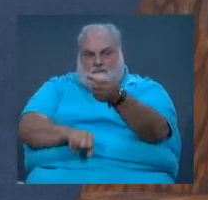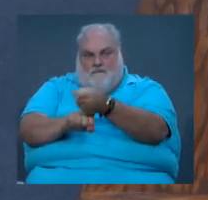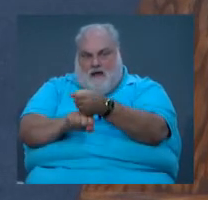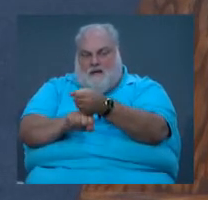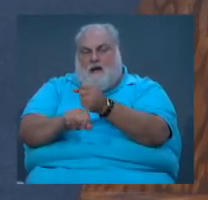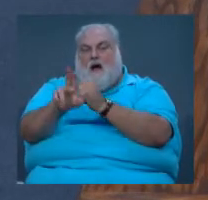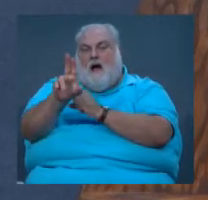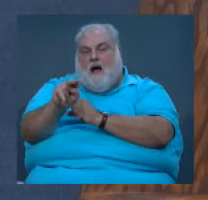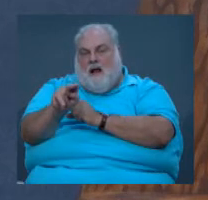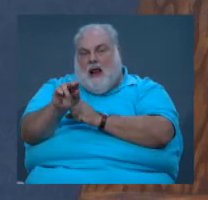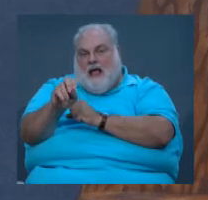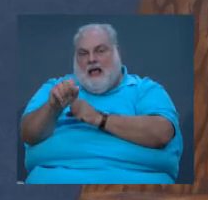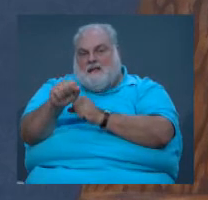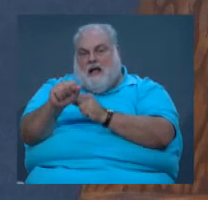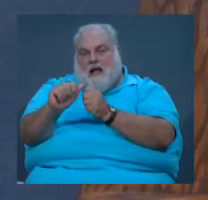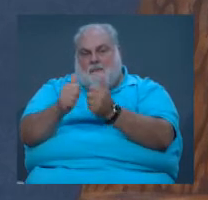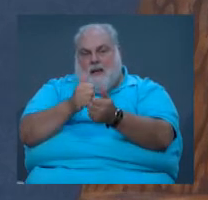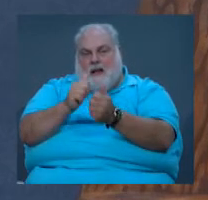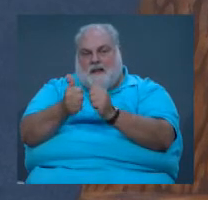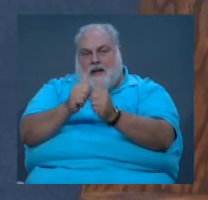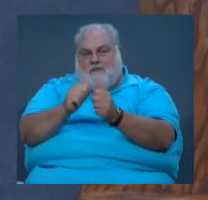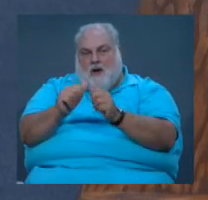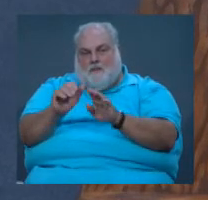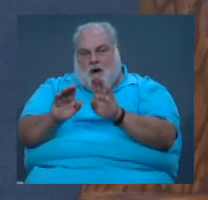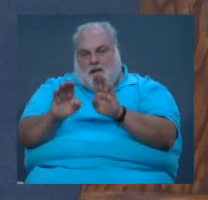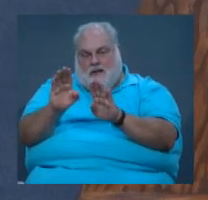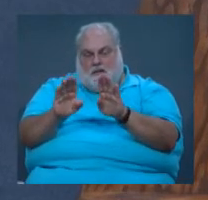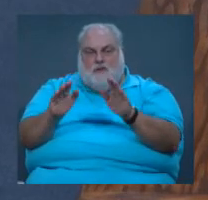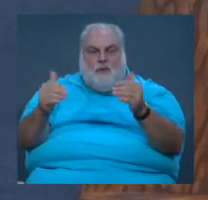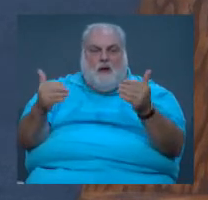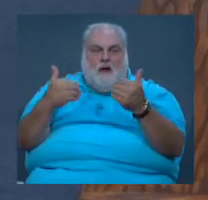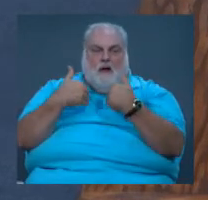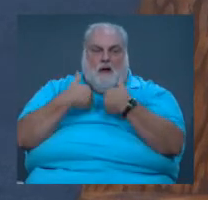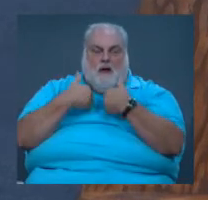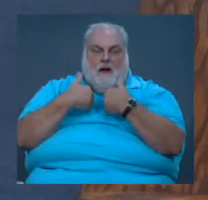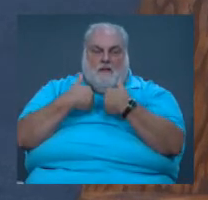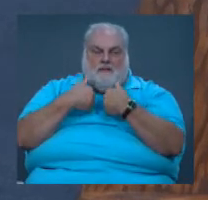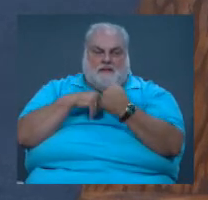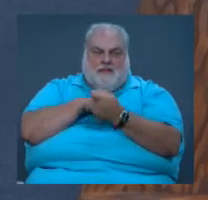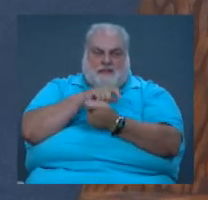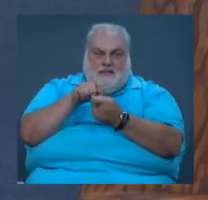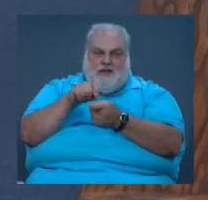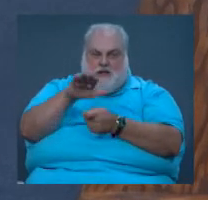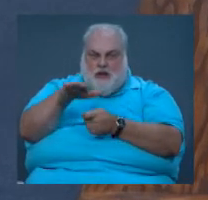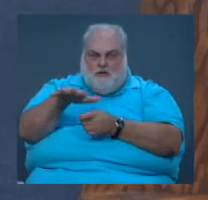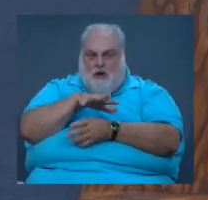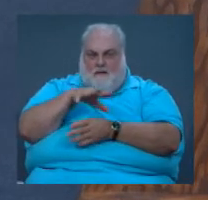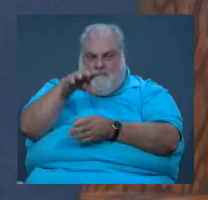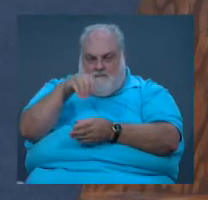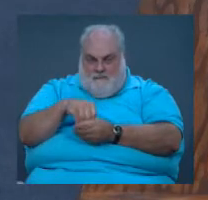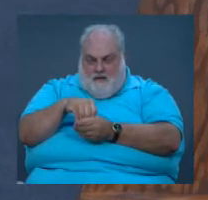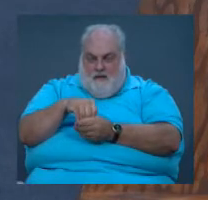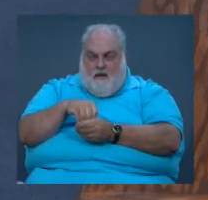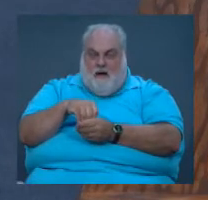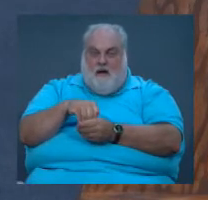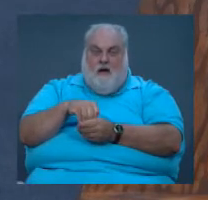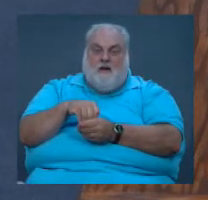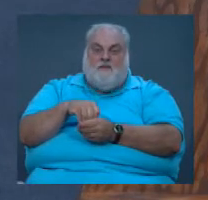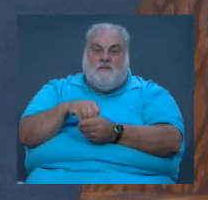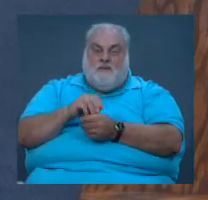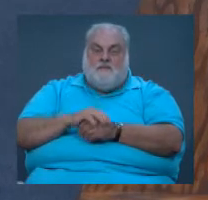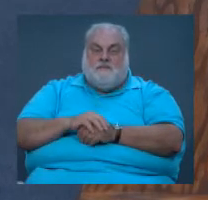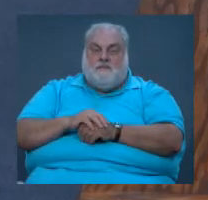through a competitive process like that in order to have specific children included or a certain